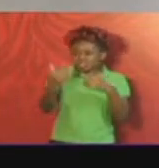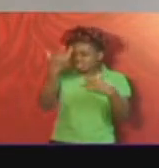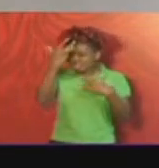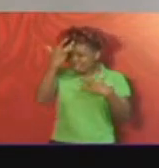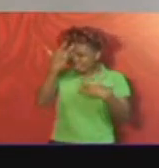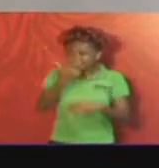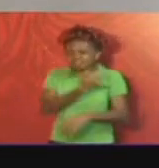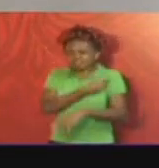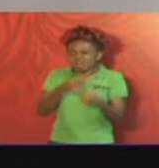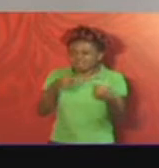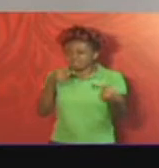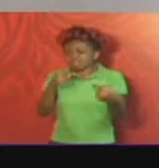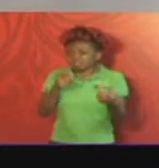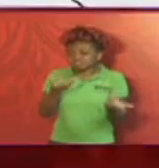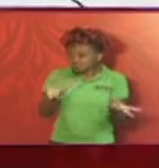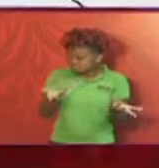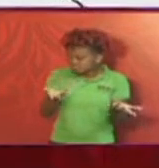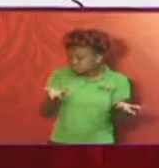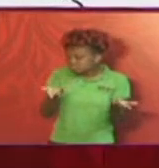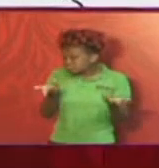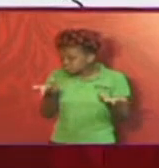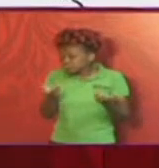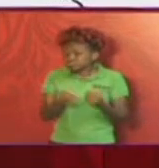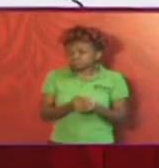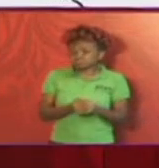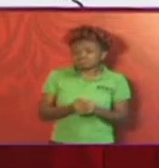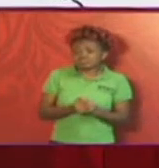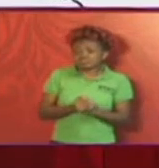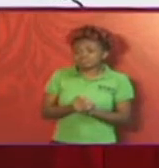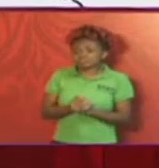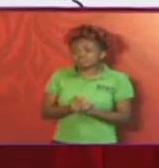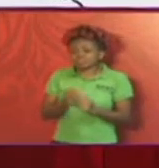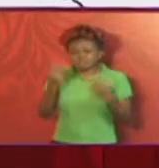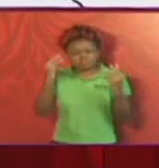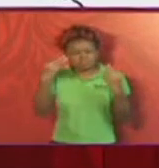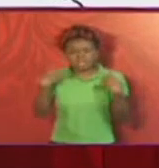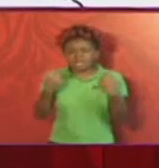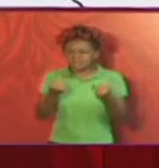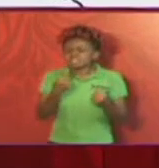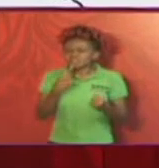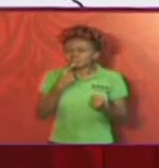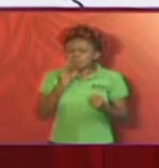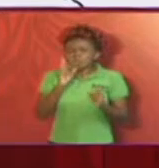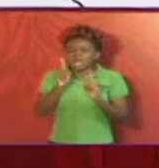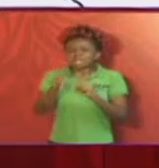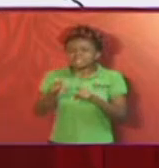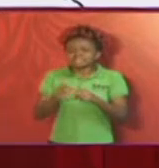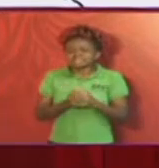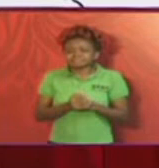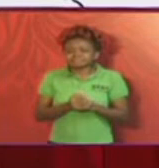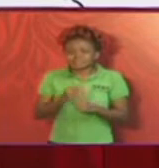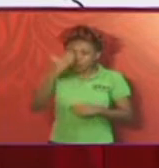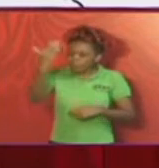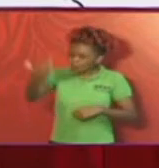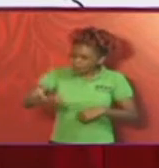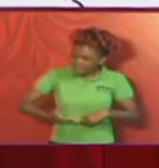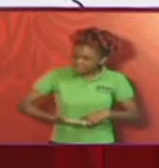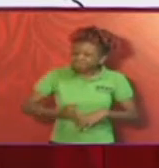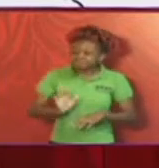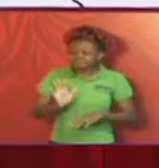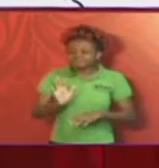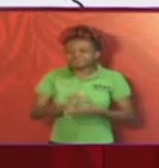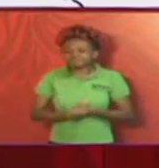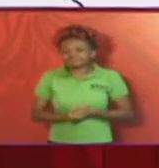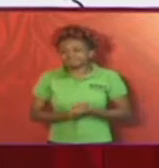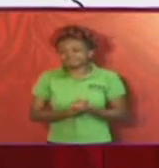you. Thank you. So I'll take your first question, Alicia, and welcome. Haven't seen you here in a while. Okay. So